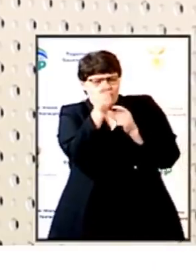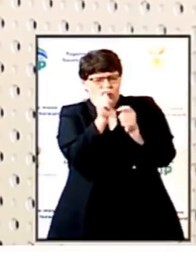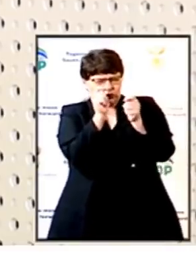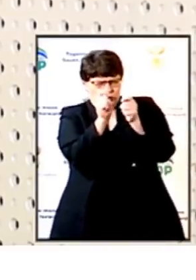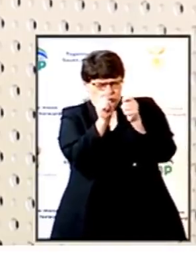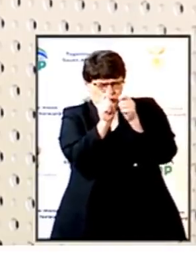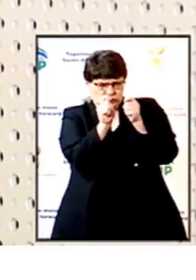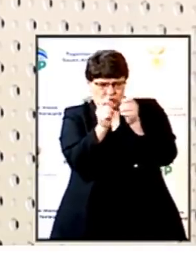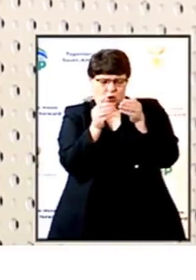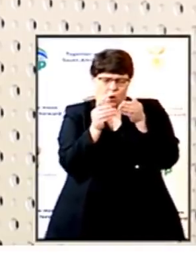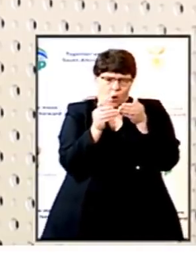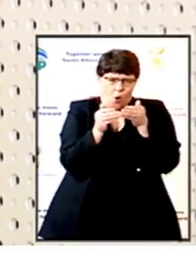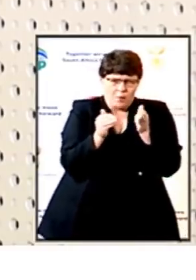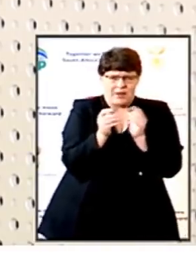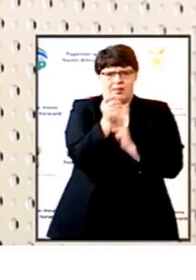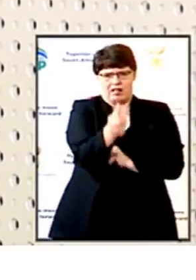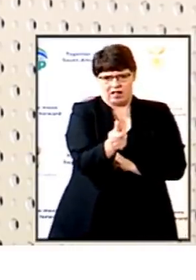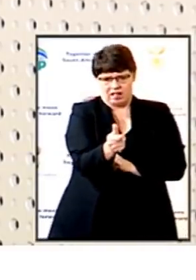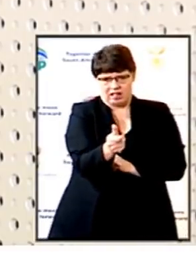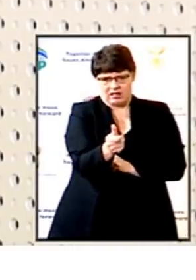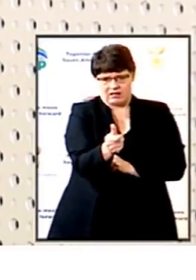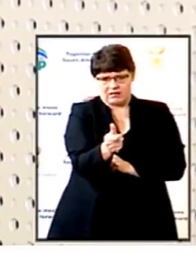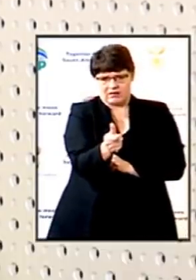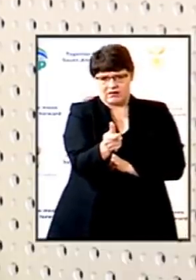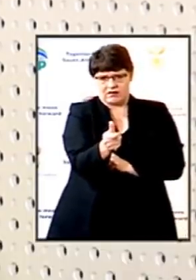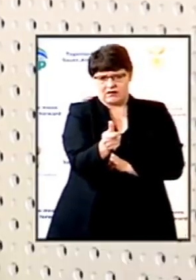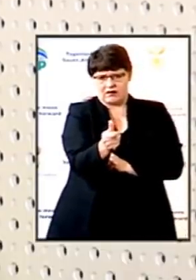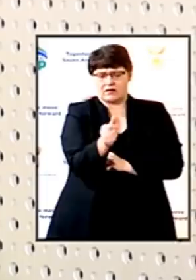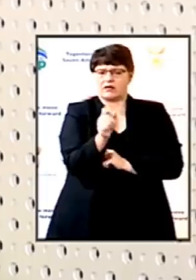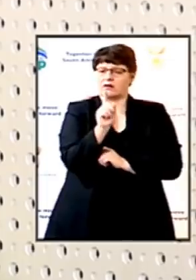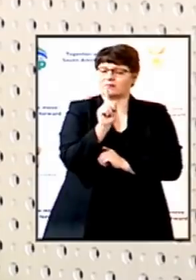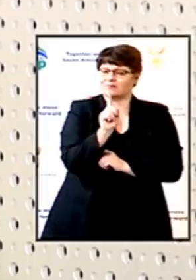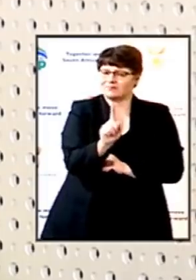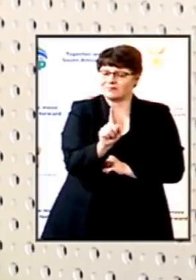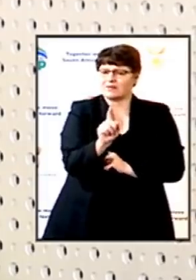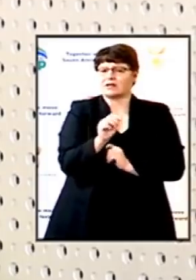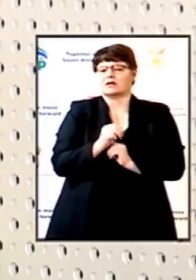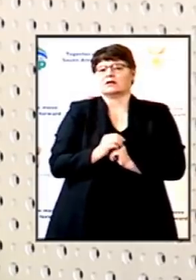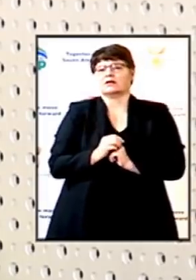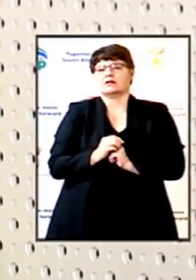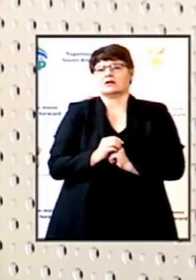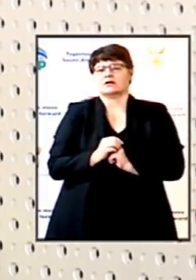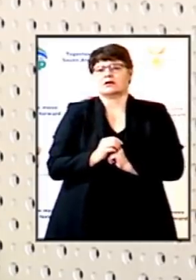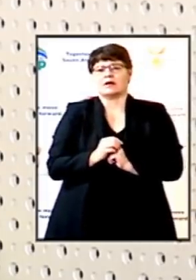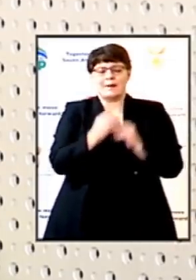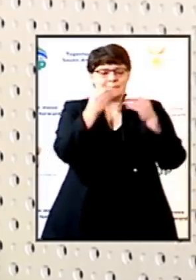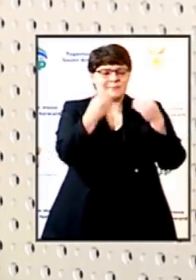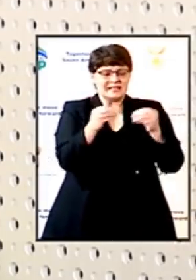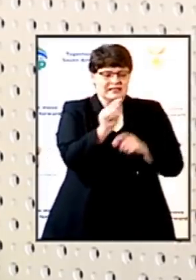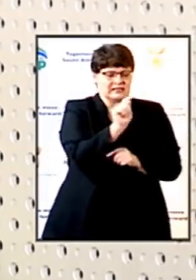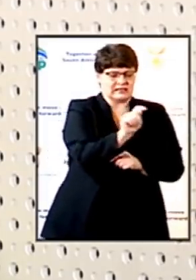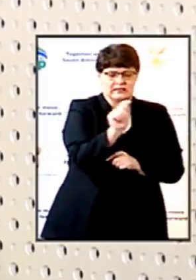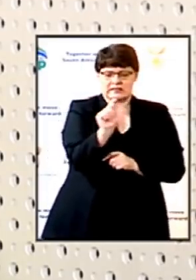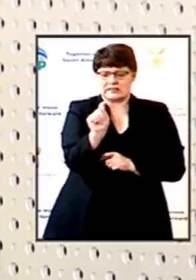changes. But what is important is that there will be more people and more